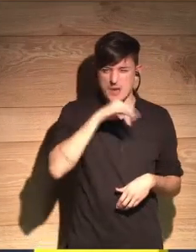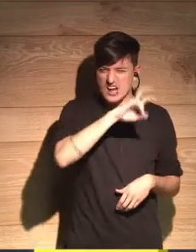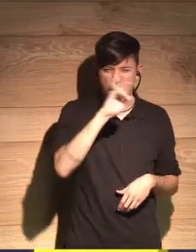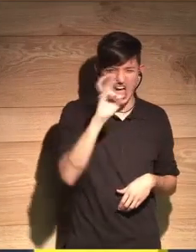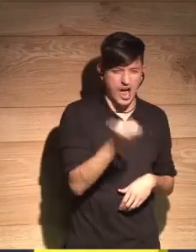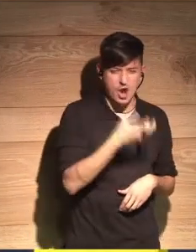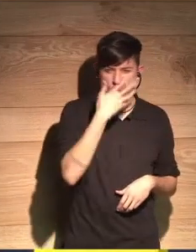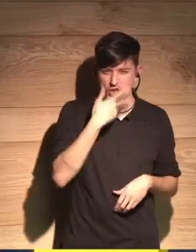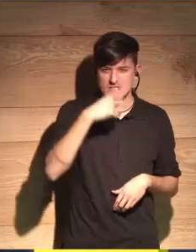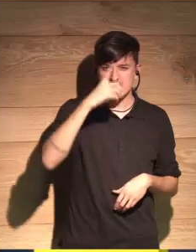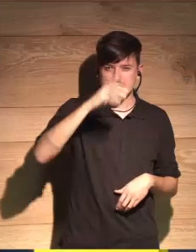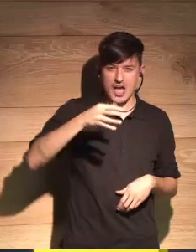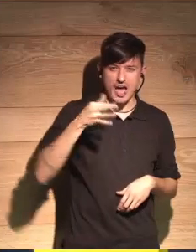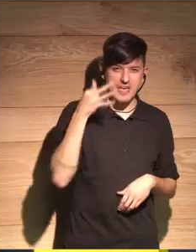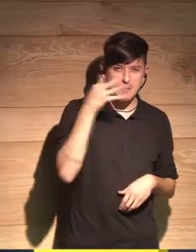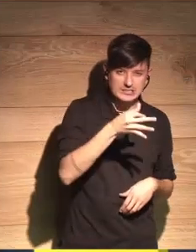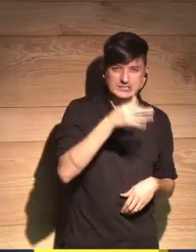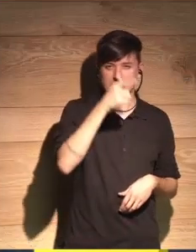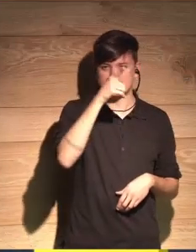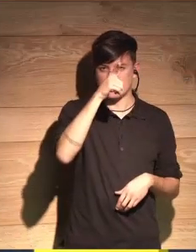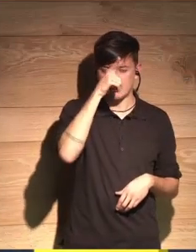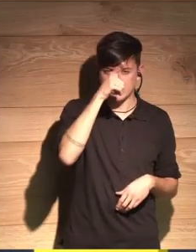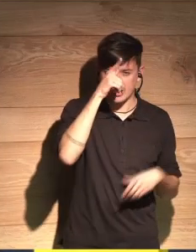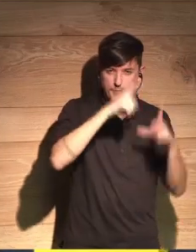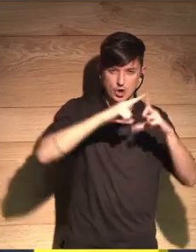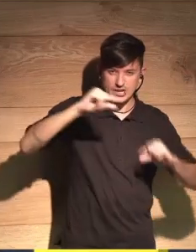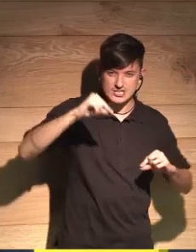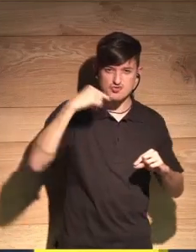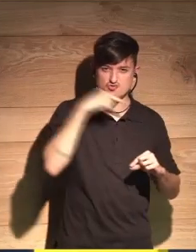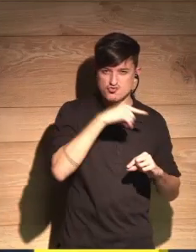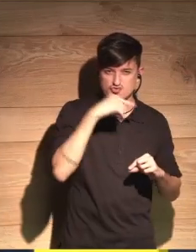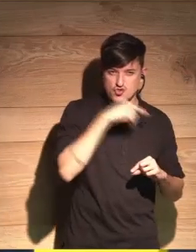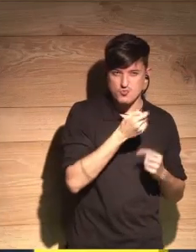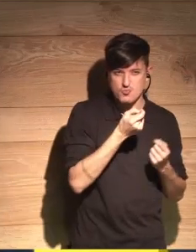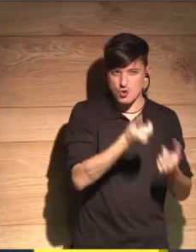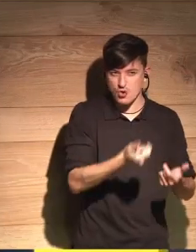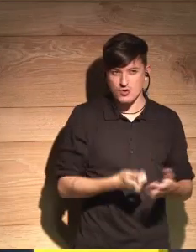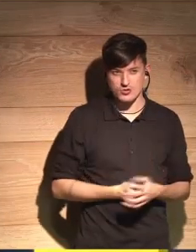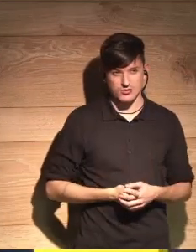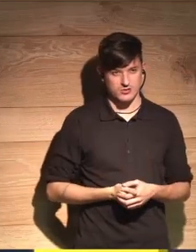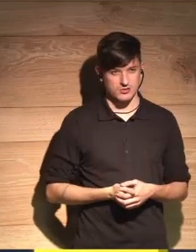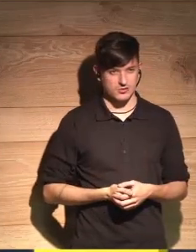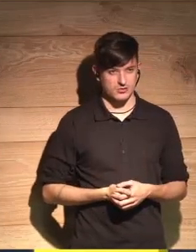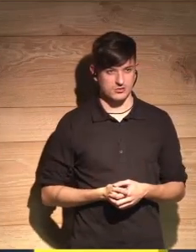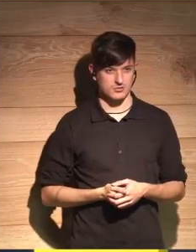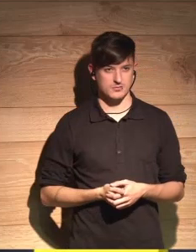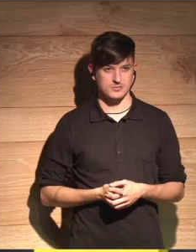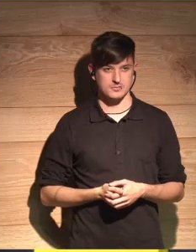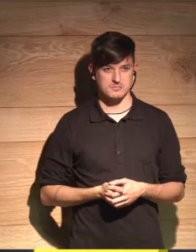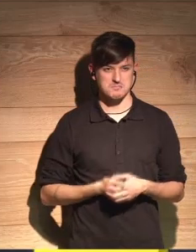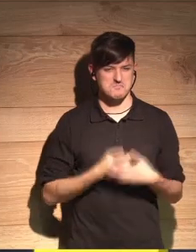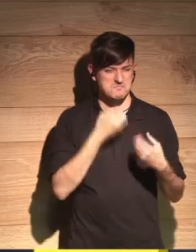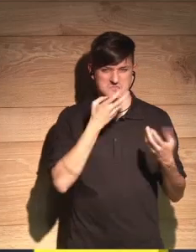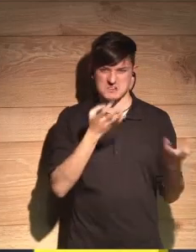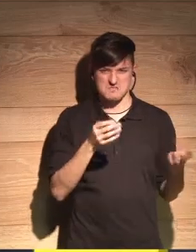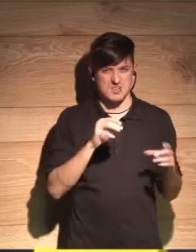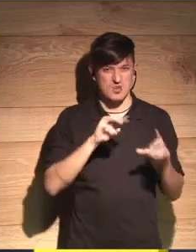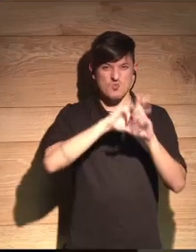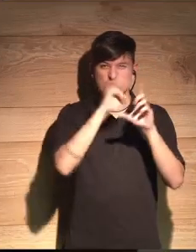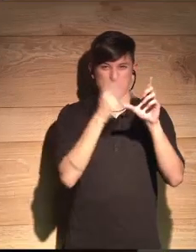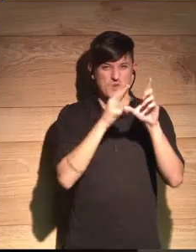US. Apart from that, she speaks Russian, German, and Japanese a little bit.